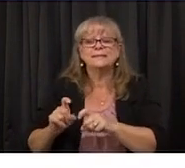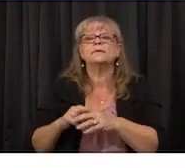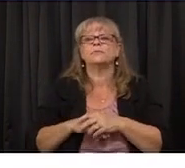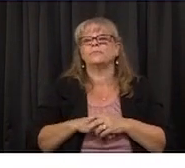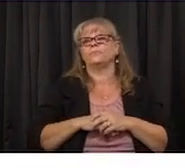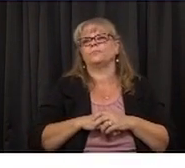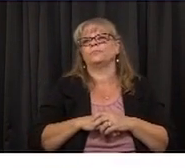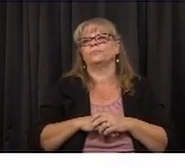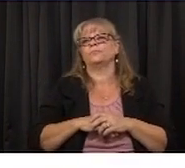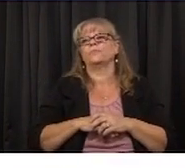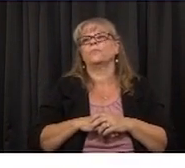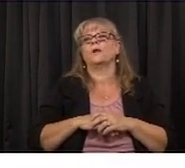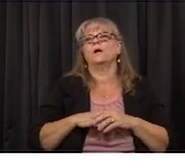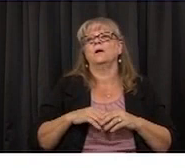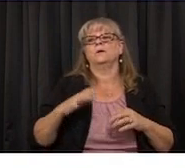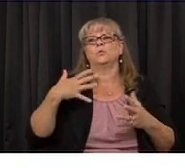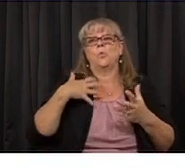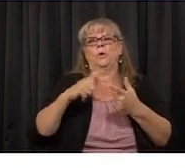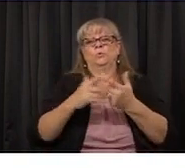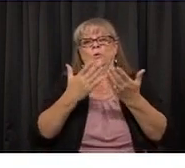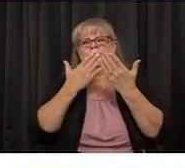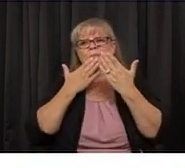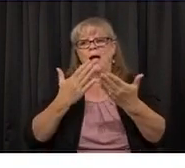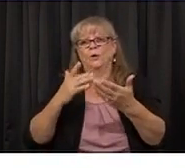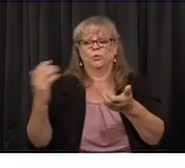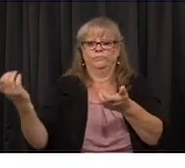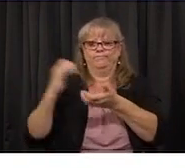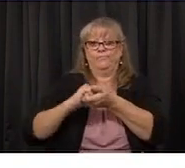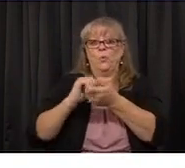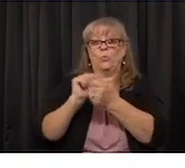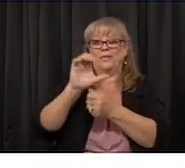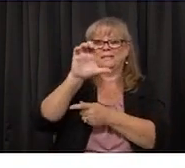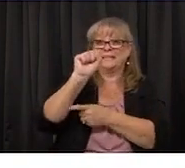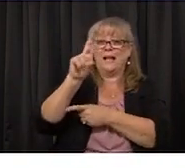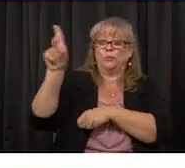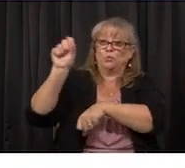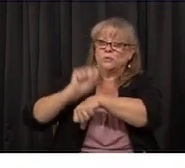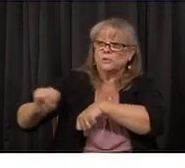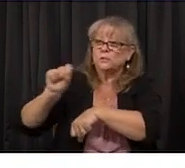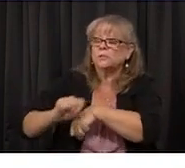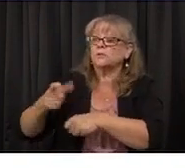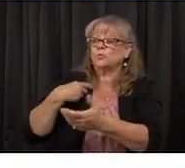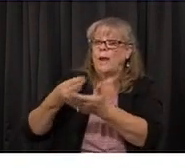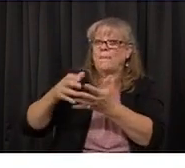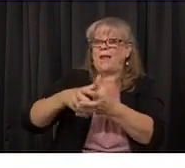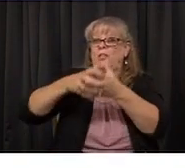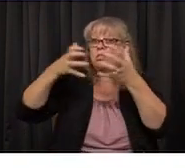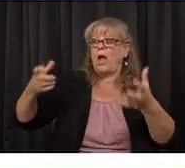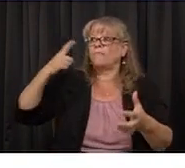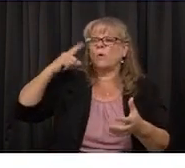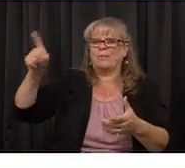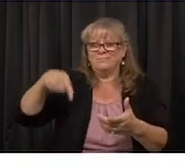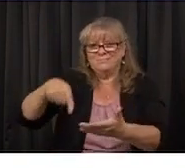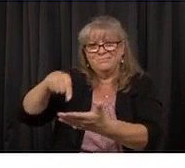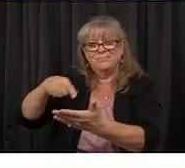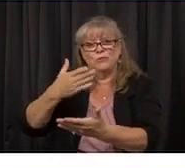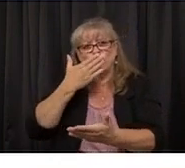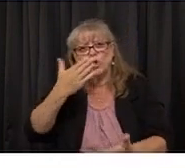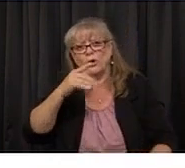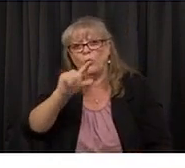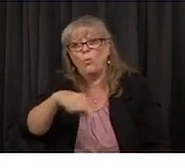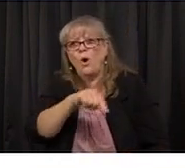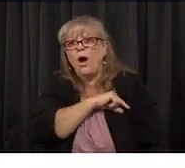thanks to Colorado State University, to make sure everything we buy meets quality standards, good on price, good on quality, so that